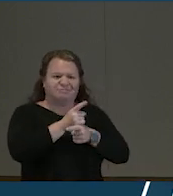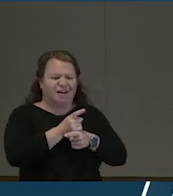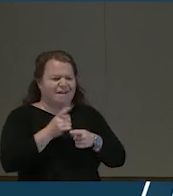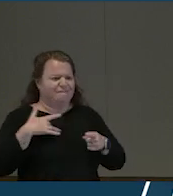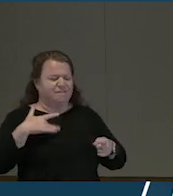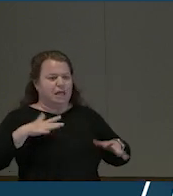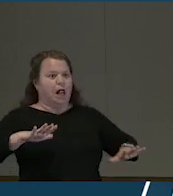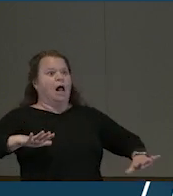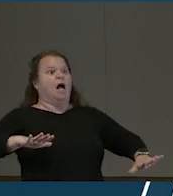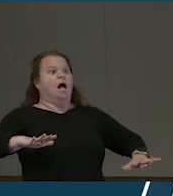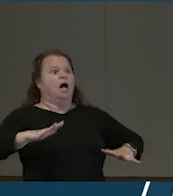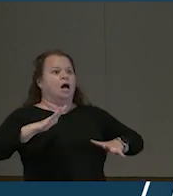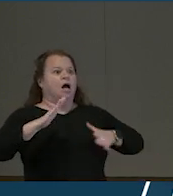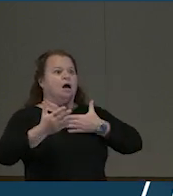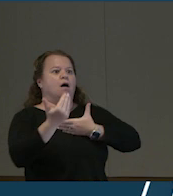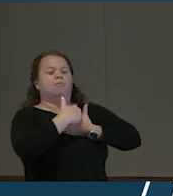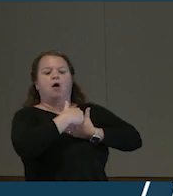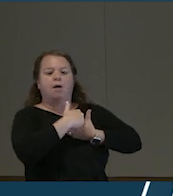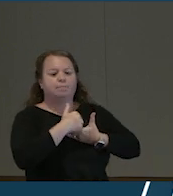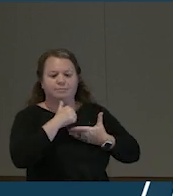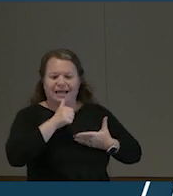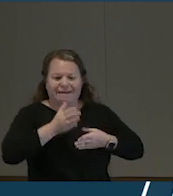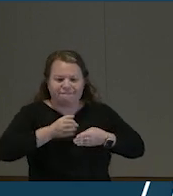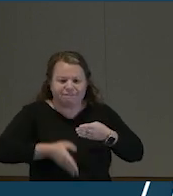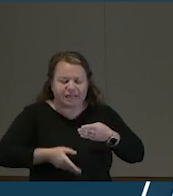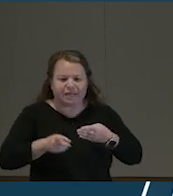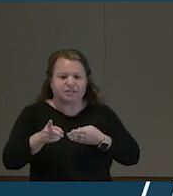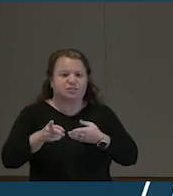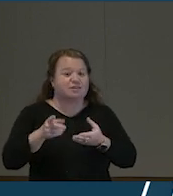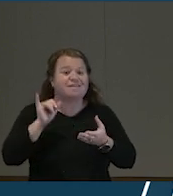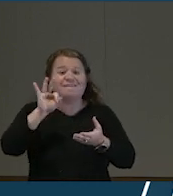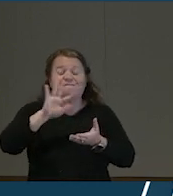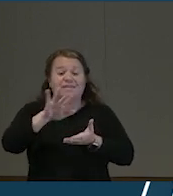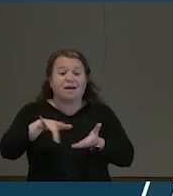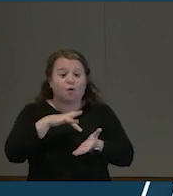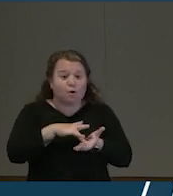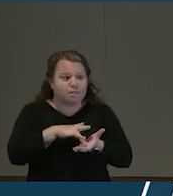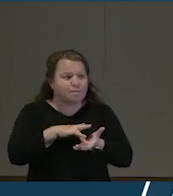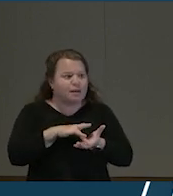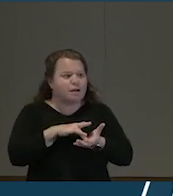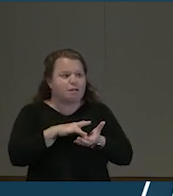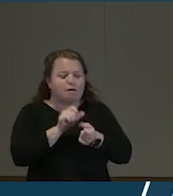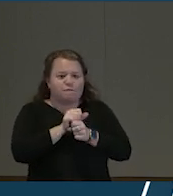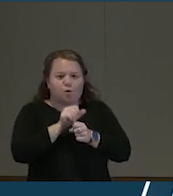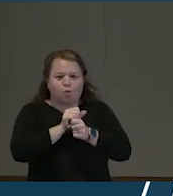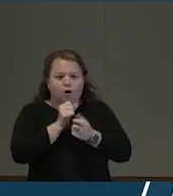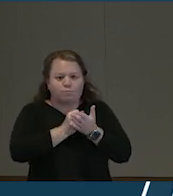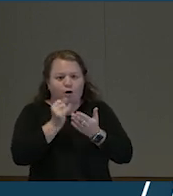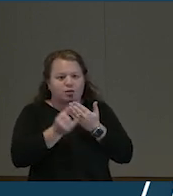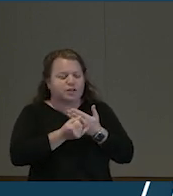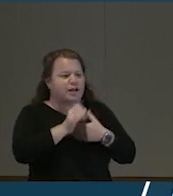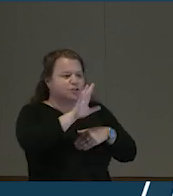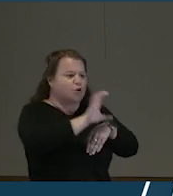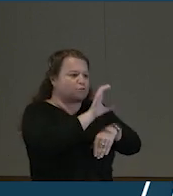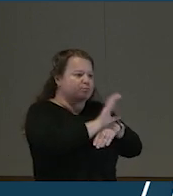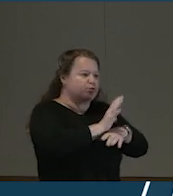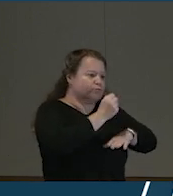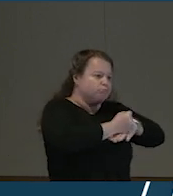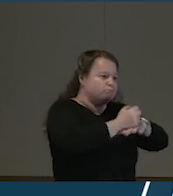feel very abrupt, they didn't get to finish. What if you were in the middle of a work project and then your computer shuts